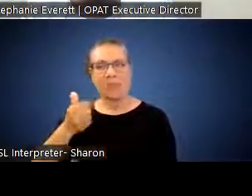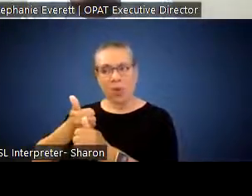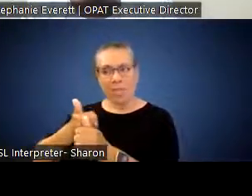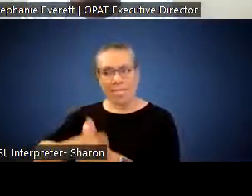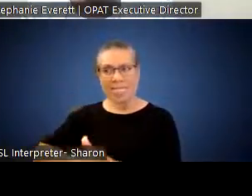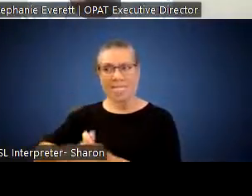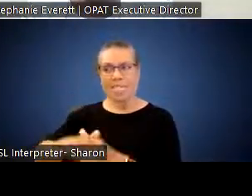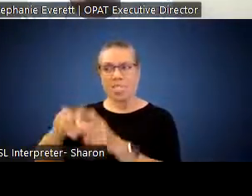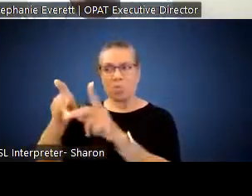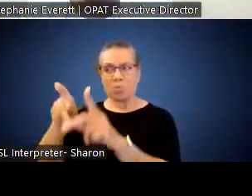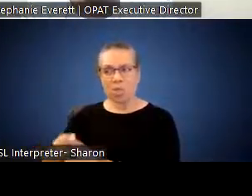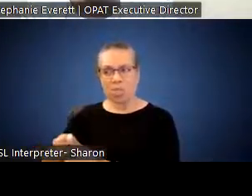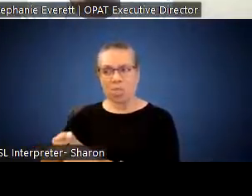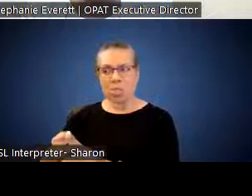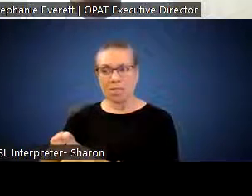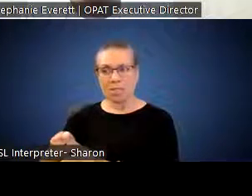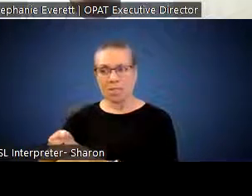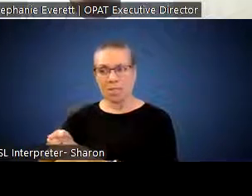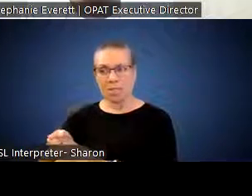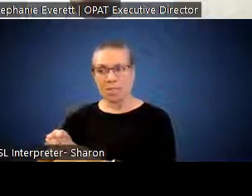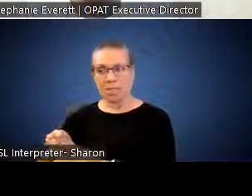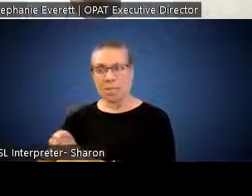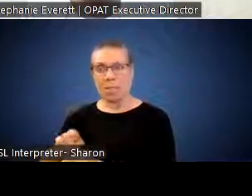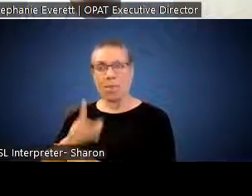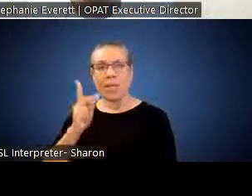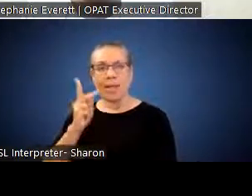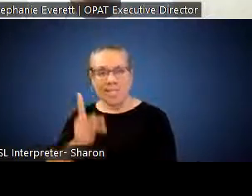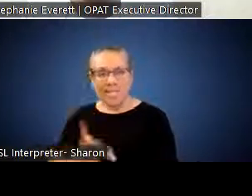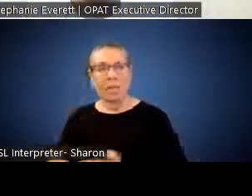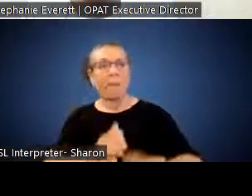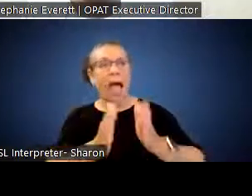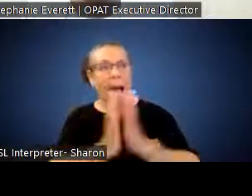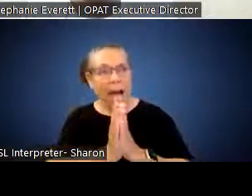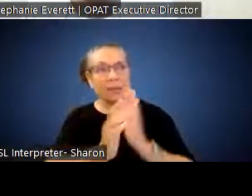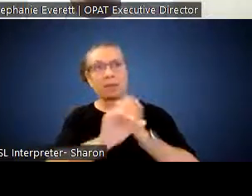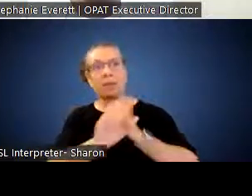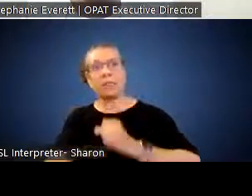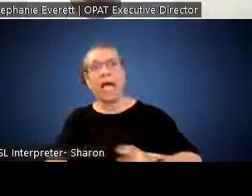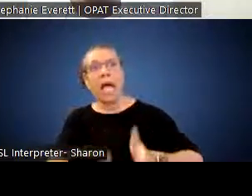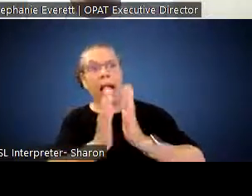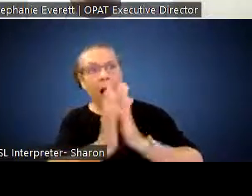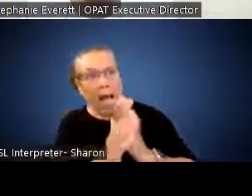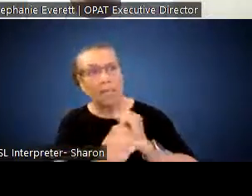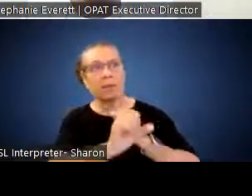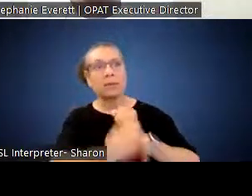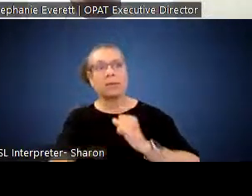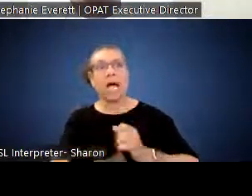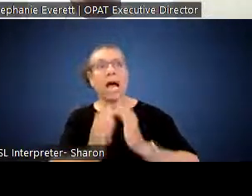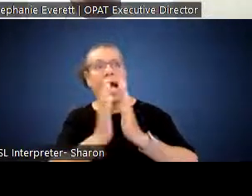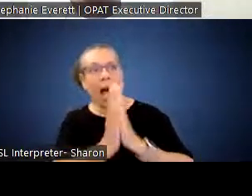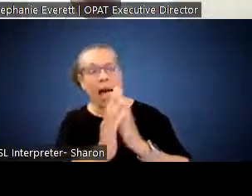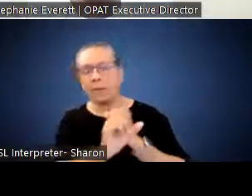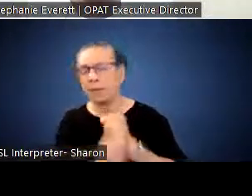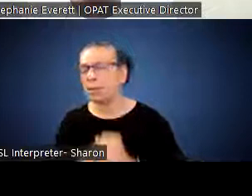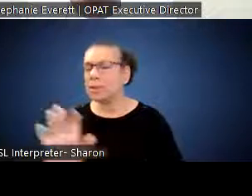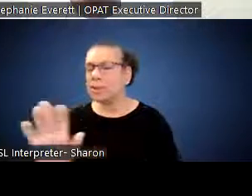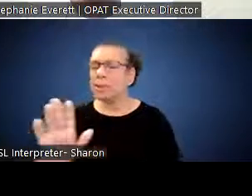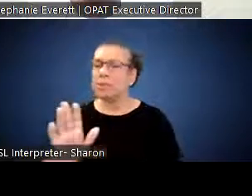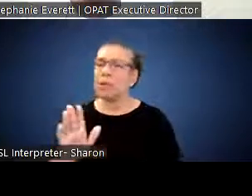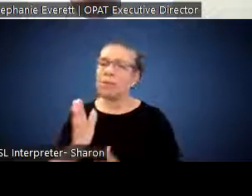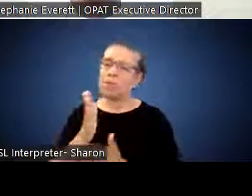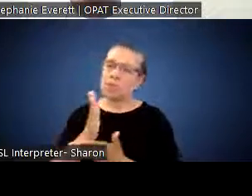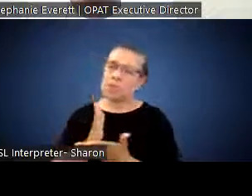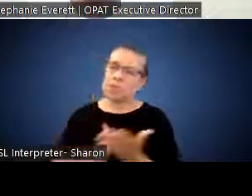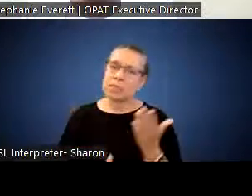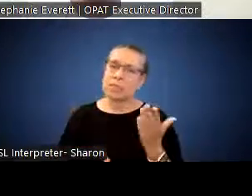if we have to go through the whole thing and keep asking for extensions. I was just trying to think of a way that, like, for some limited number of cases that